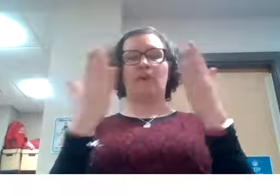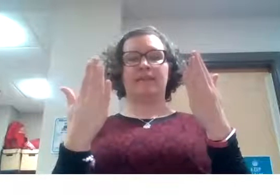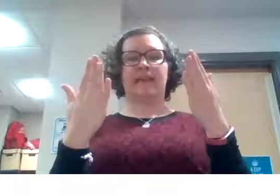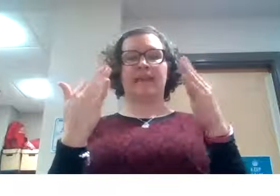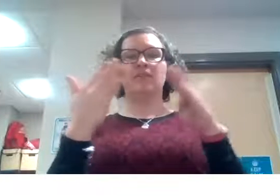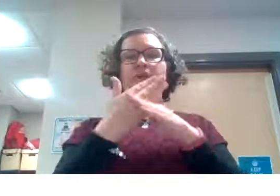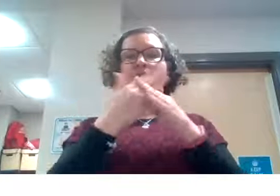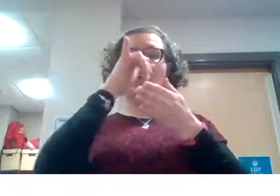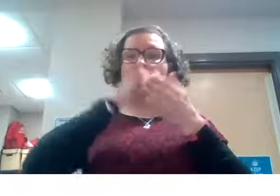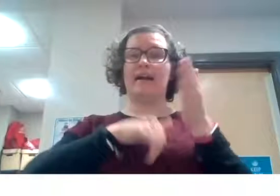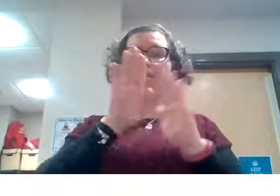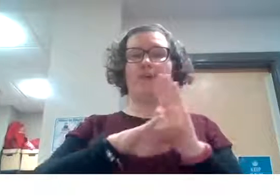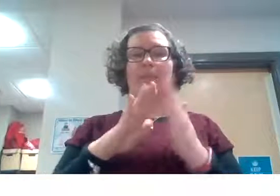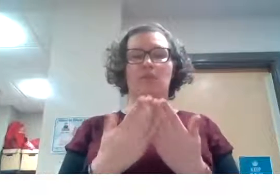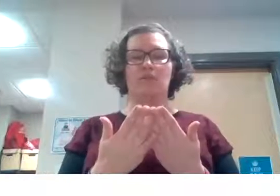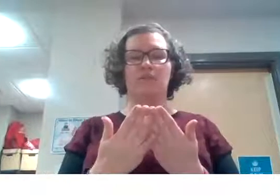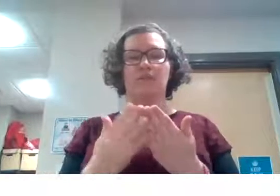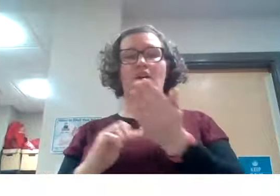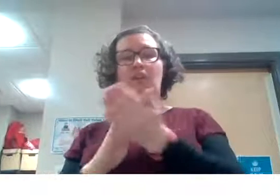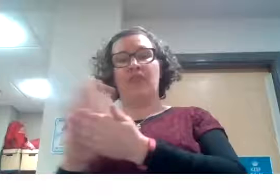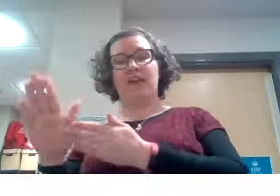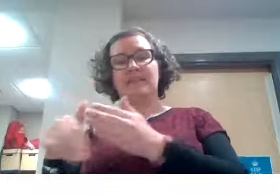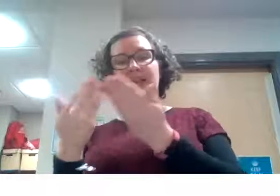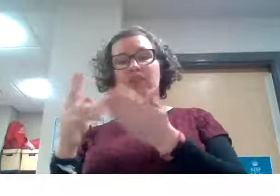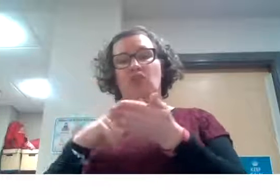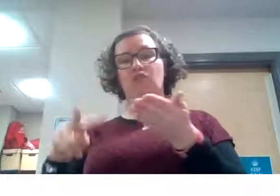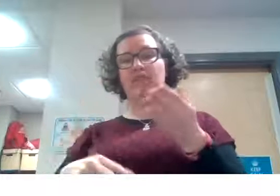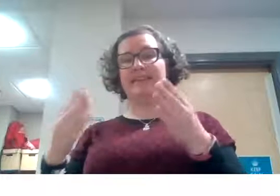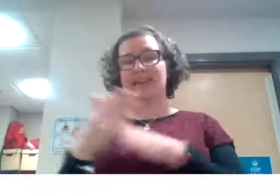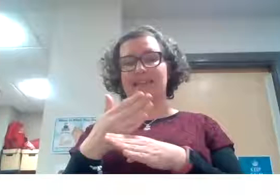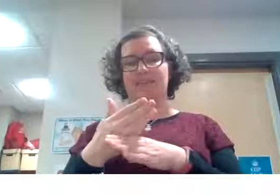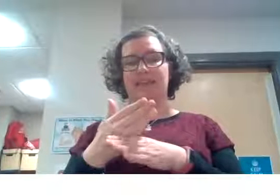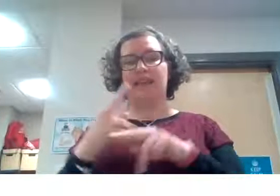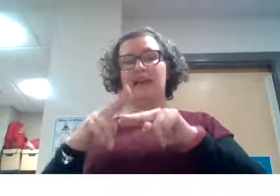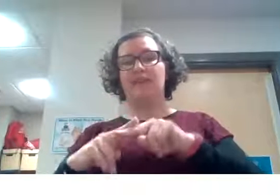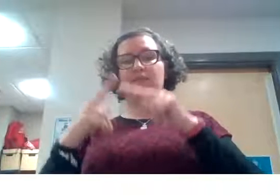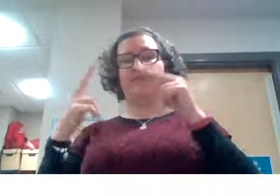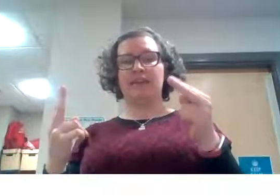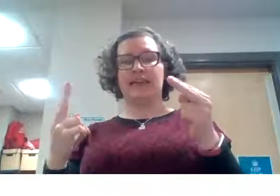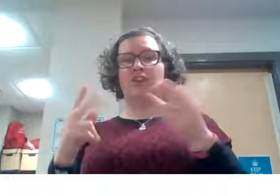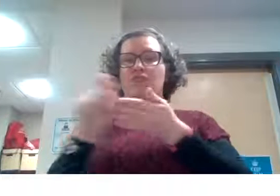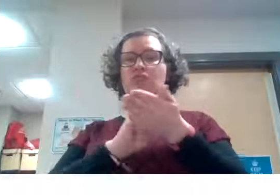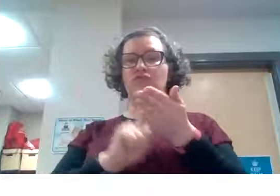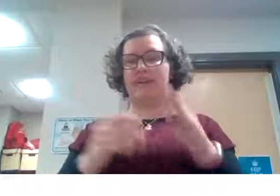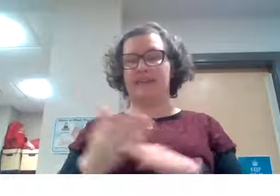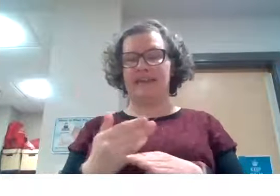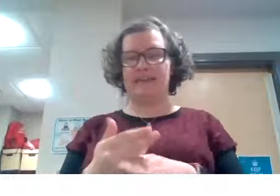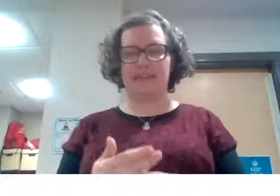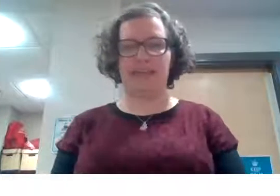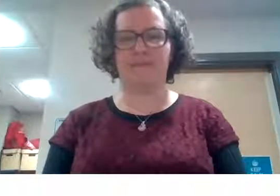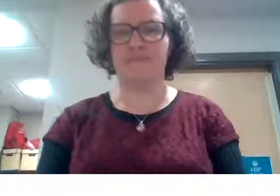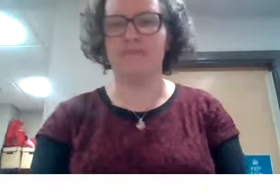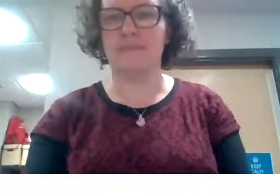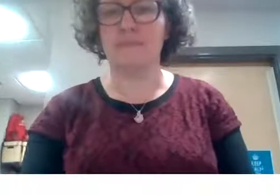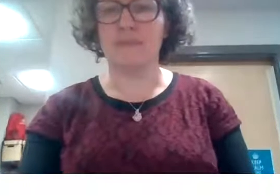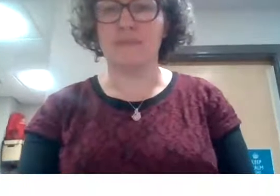Tuesday, Wednesday, you have a workout from the book. On Thursday, you've got a reading activity, and on Friday, you've got a writing